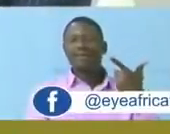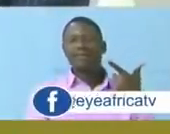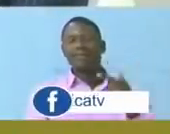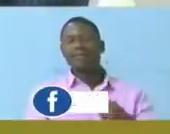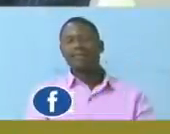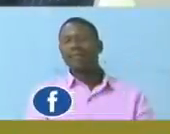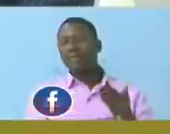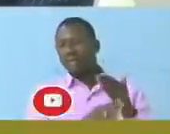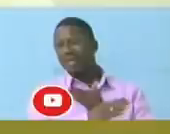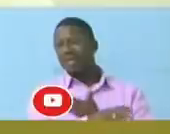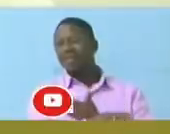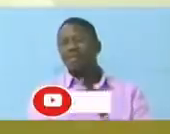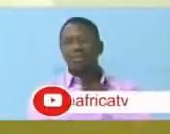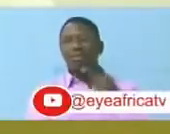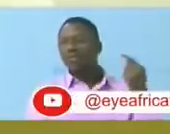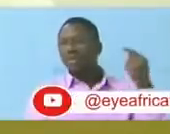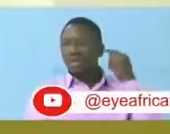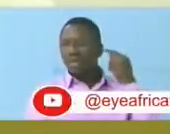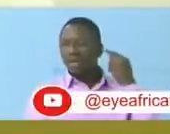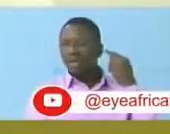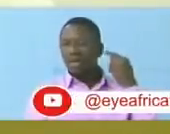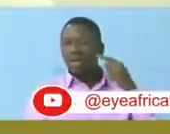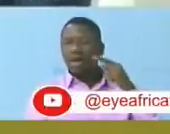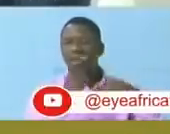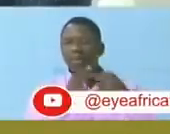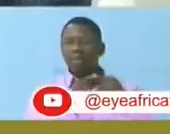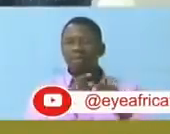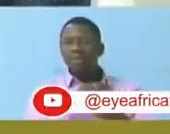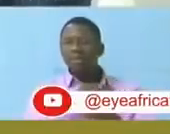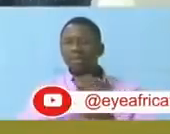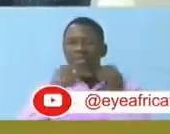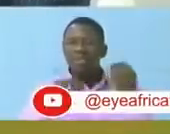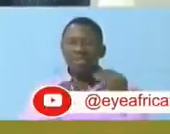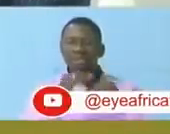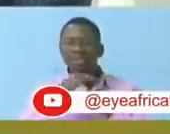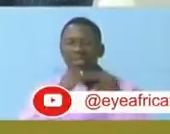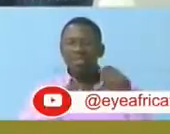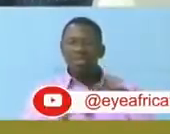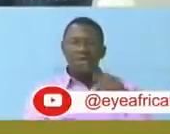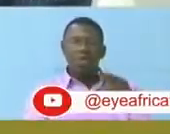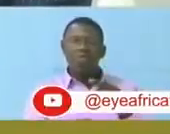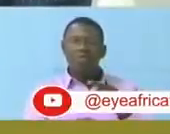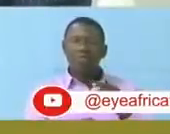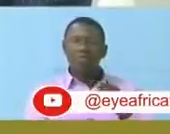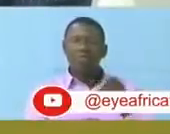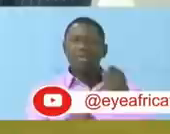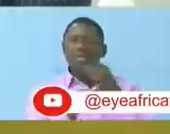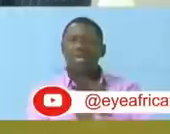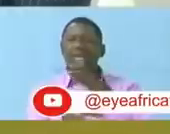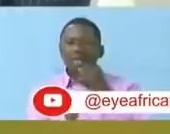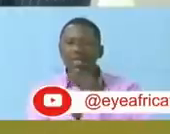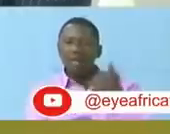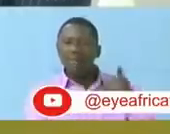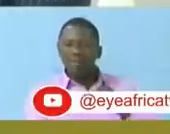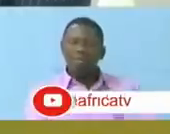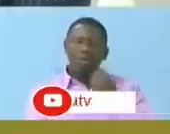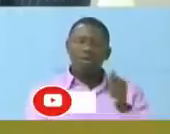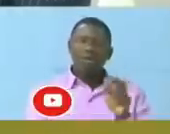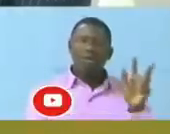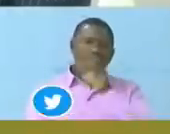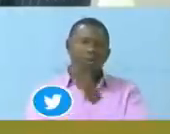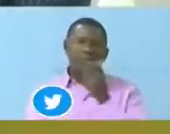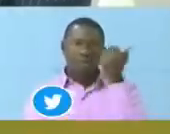2007, did you hear about the killing of Ghanaians and West African migrants in the country?